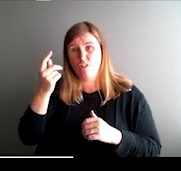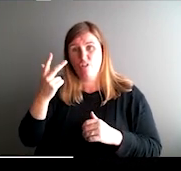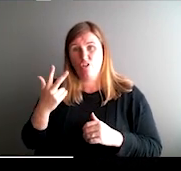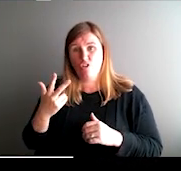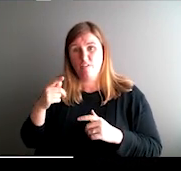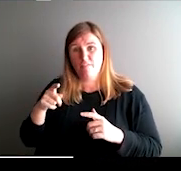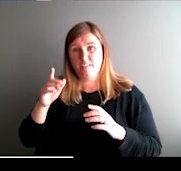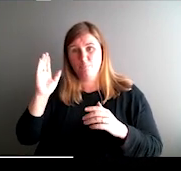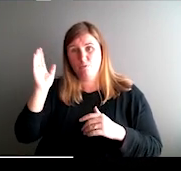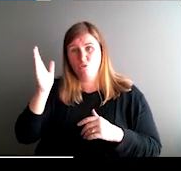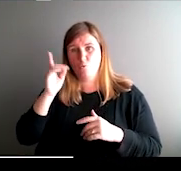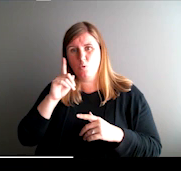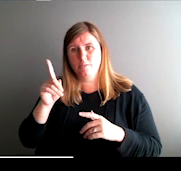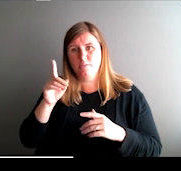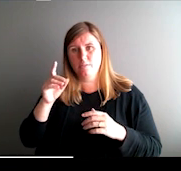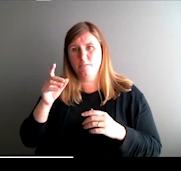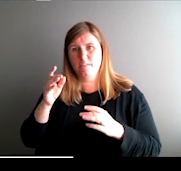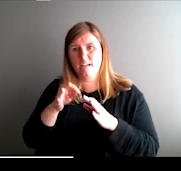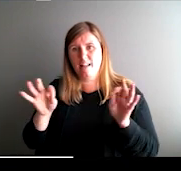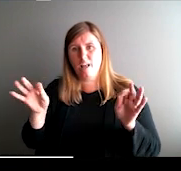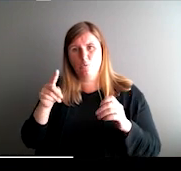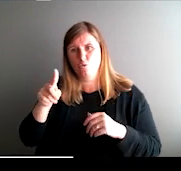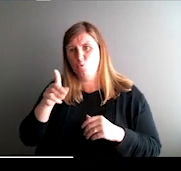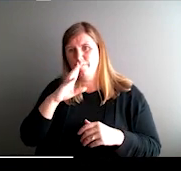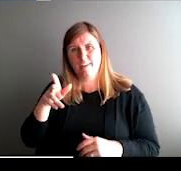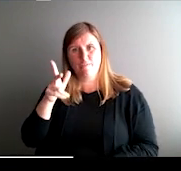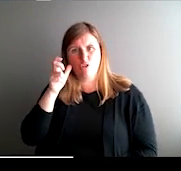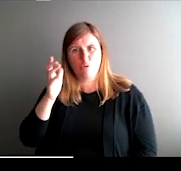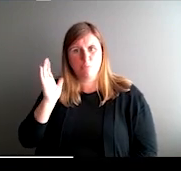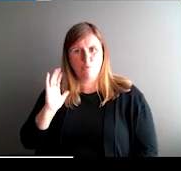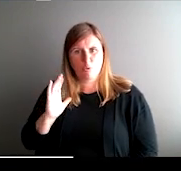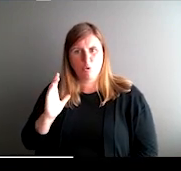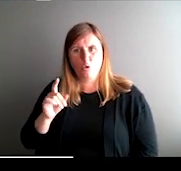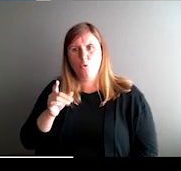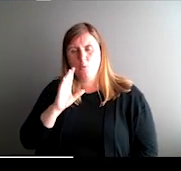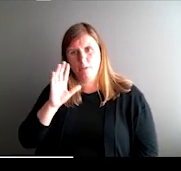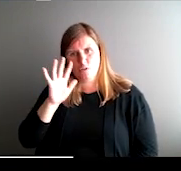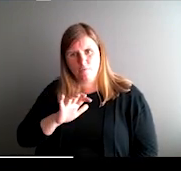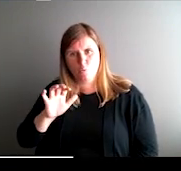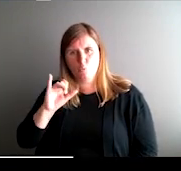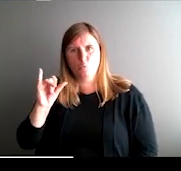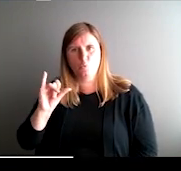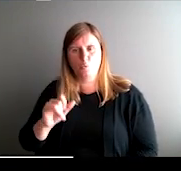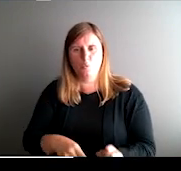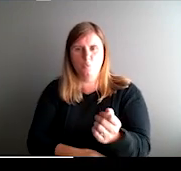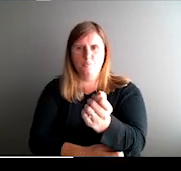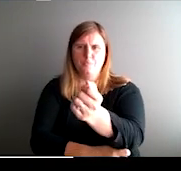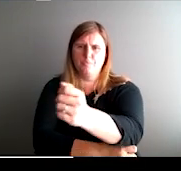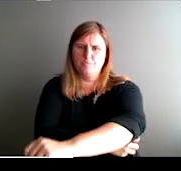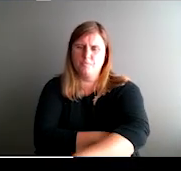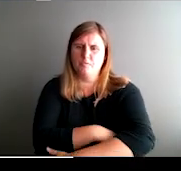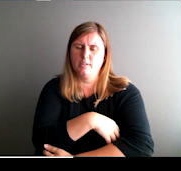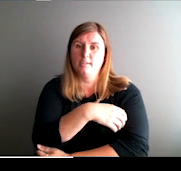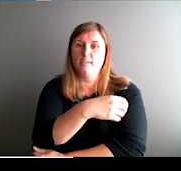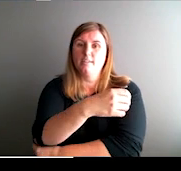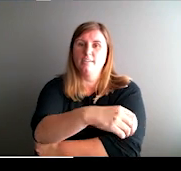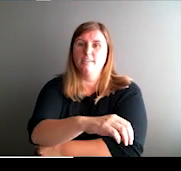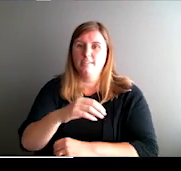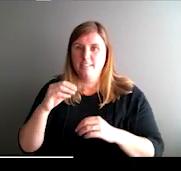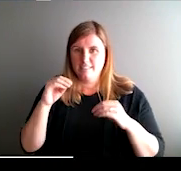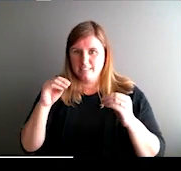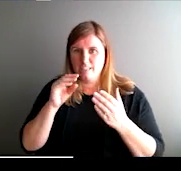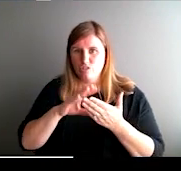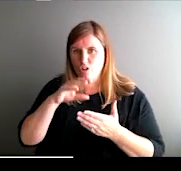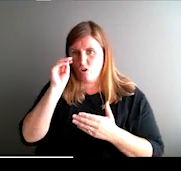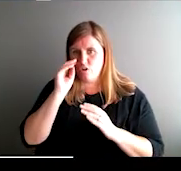this presentation was conducted in a language that you'd never heard before. You would be confused too. Teach the learner